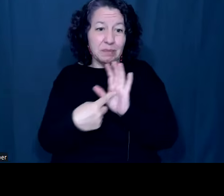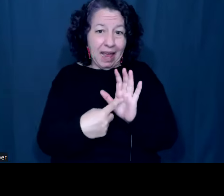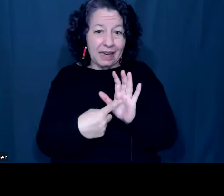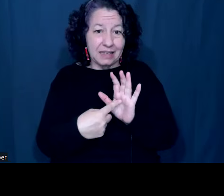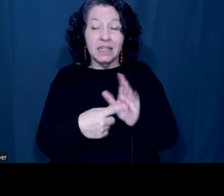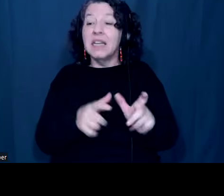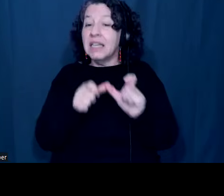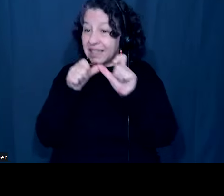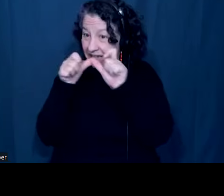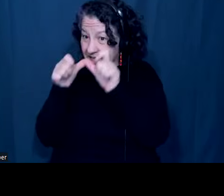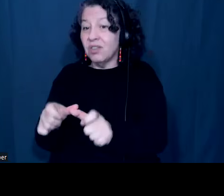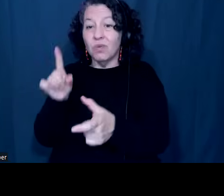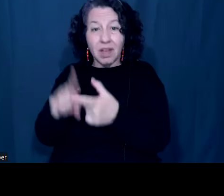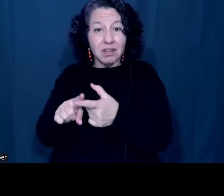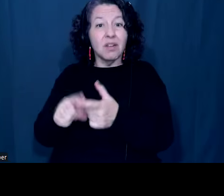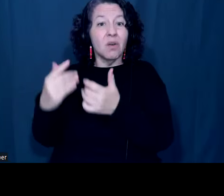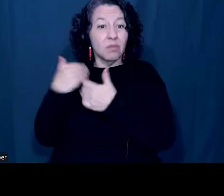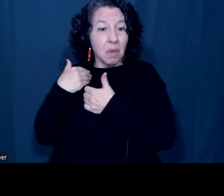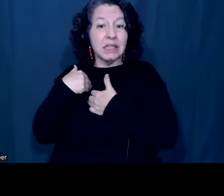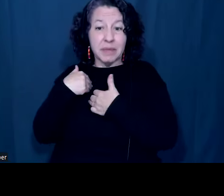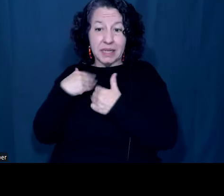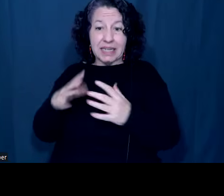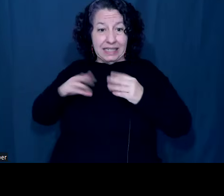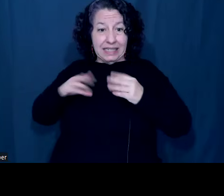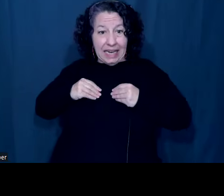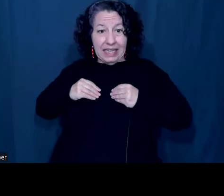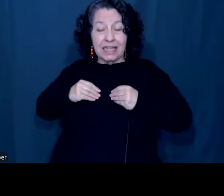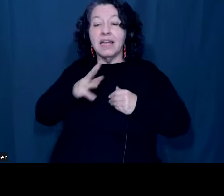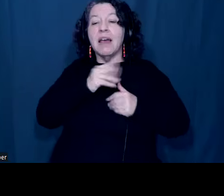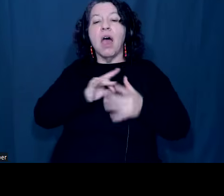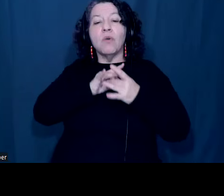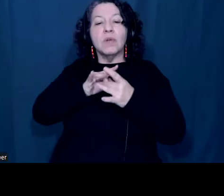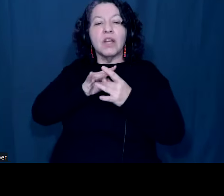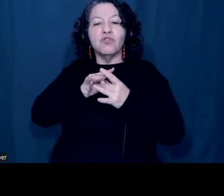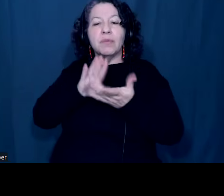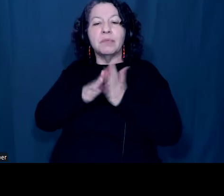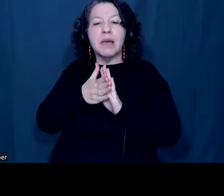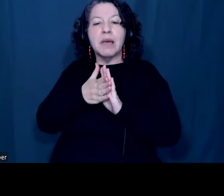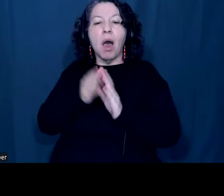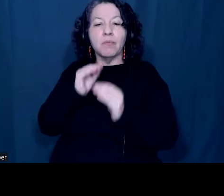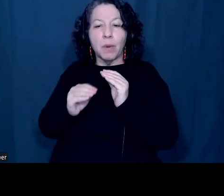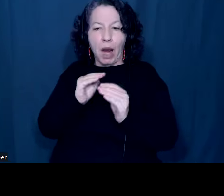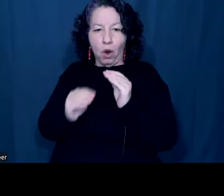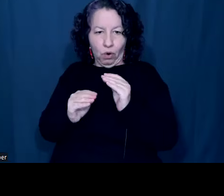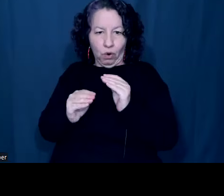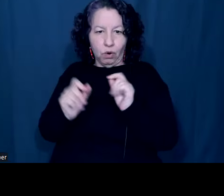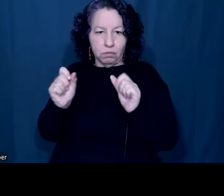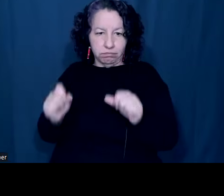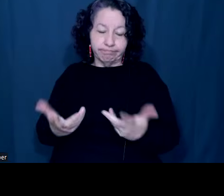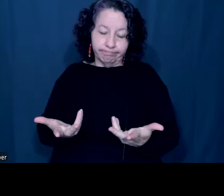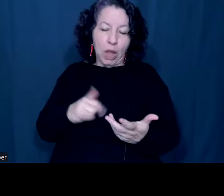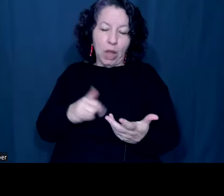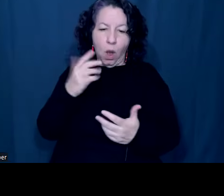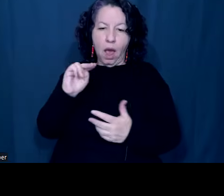until responsibility is taken and relationships are repaired. And that is why